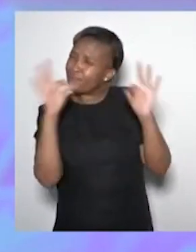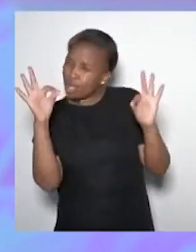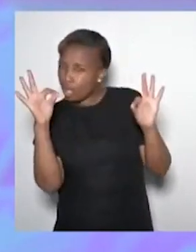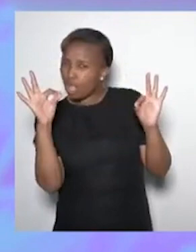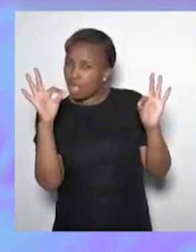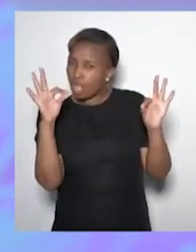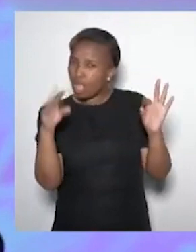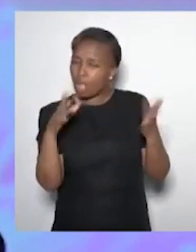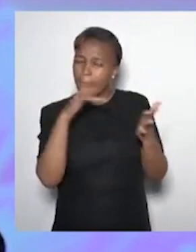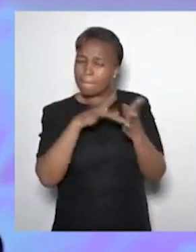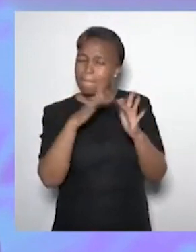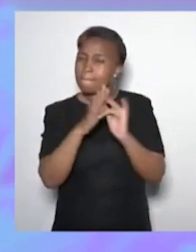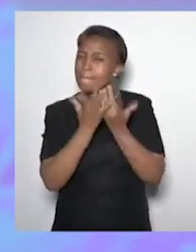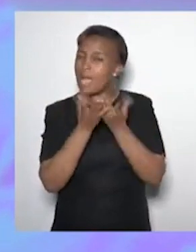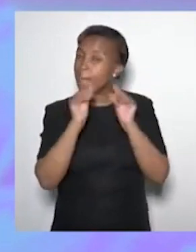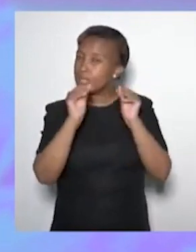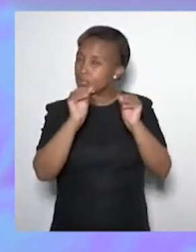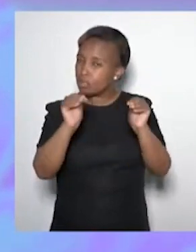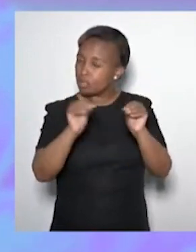theology.